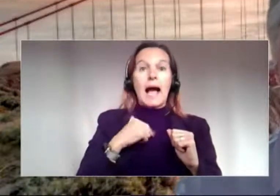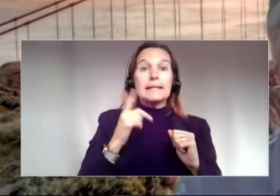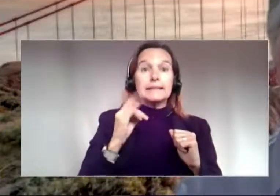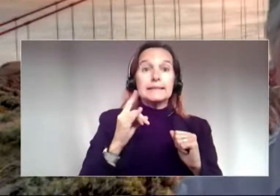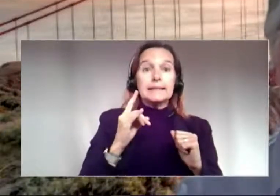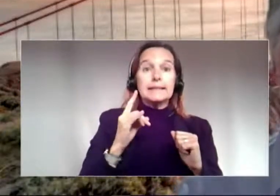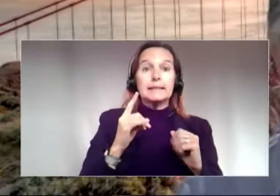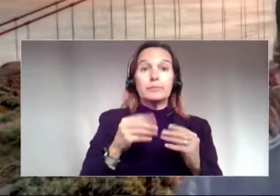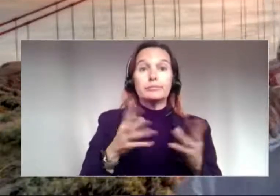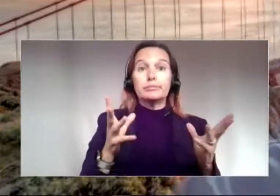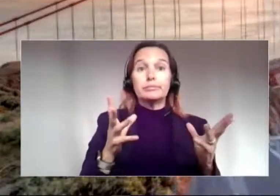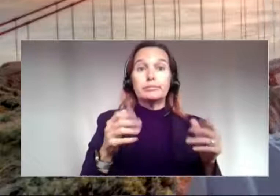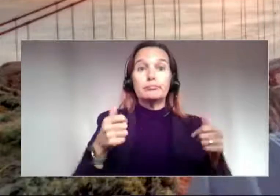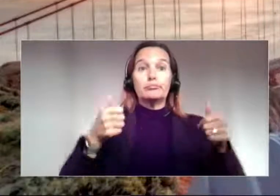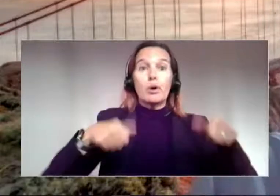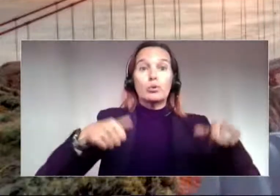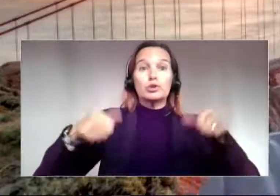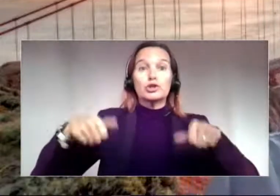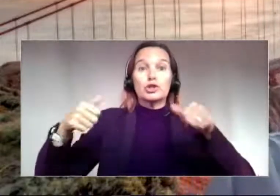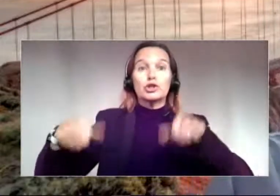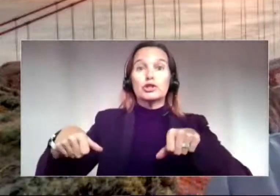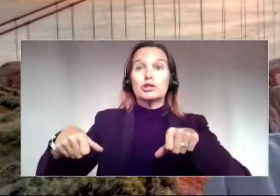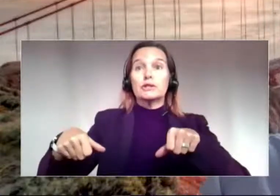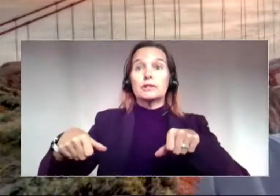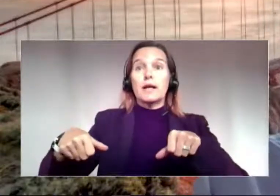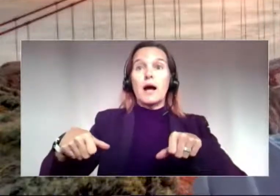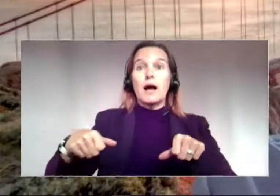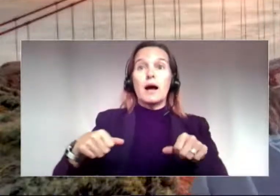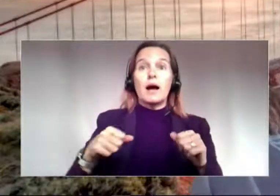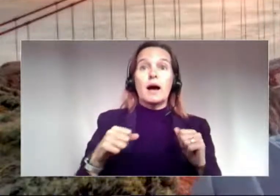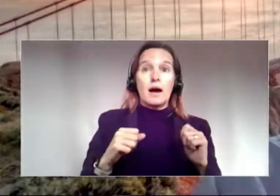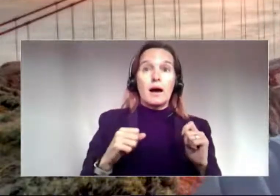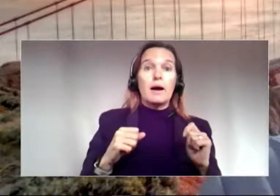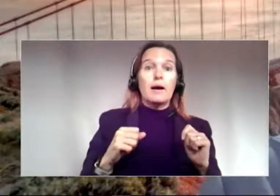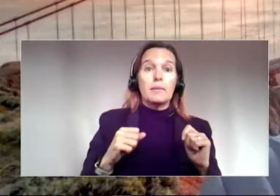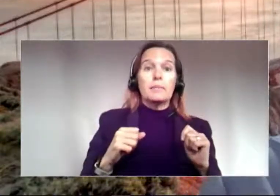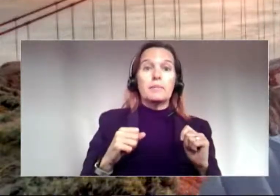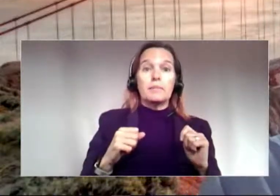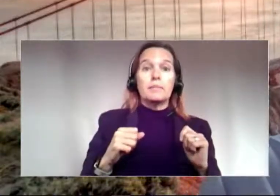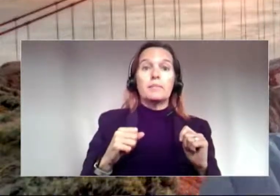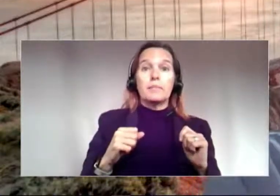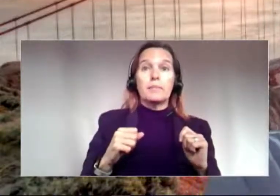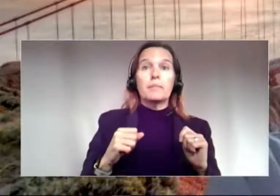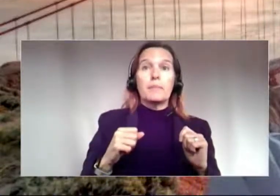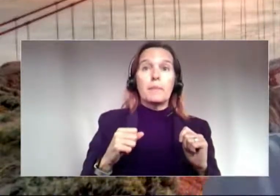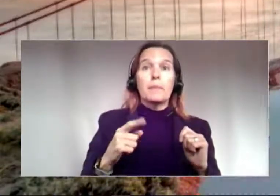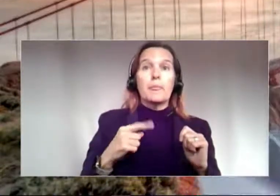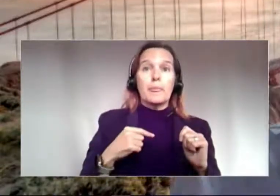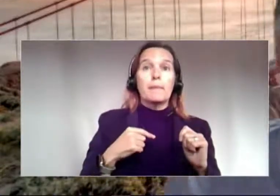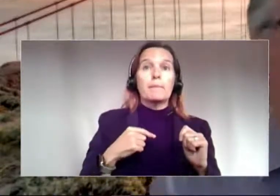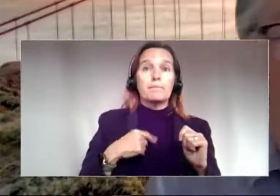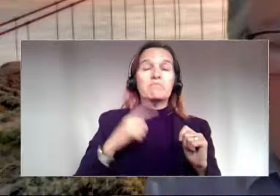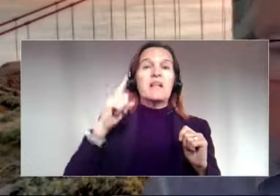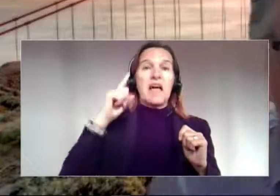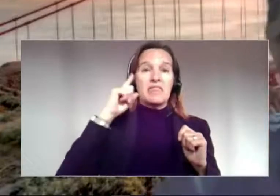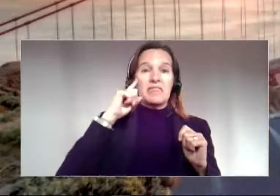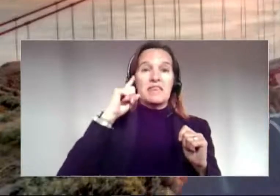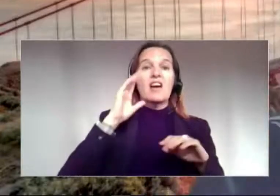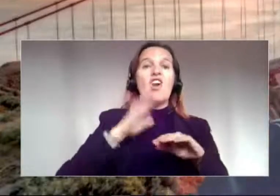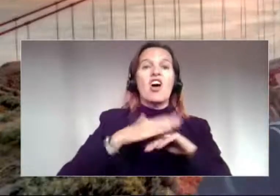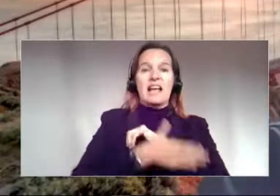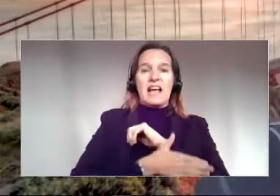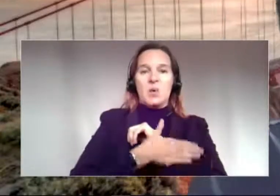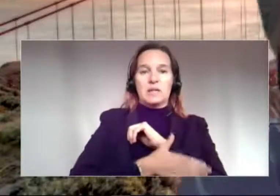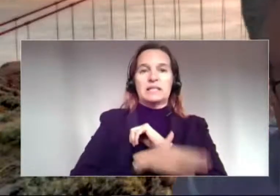posters on these subjects, which I believe will be posted to the county